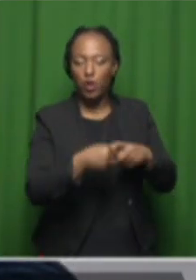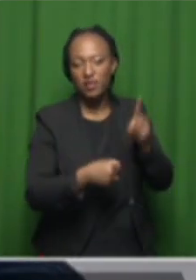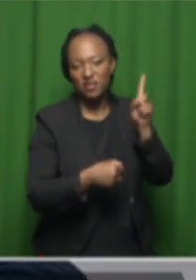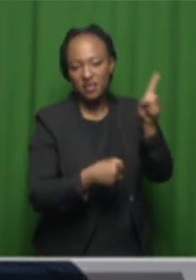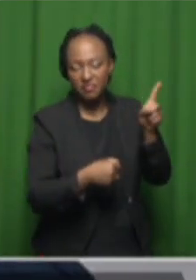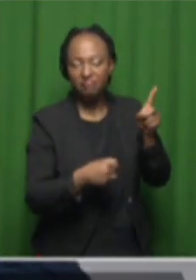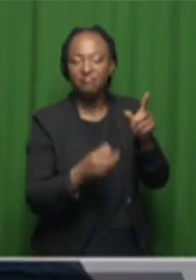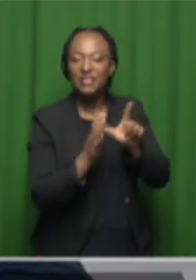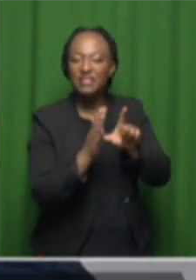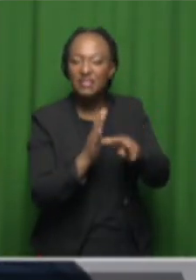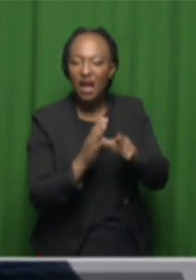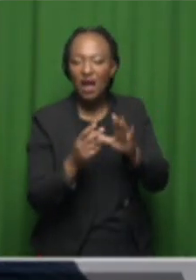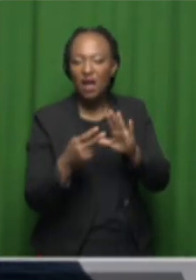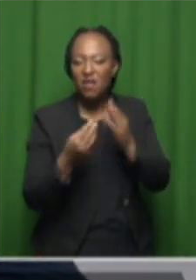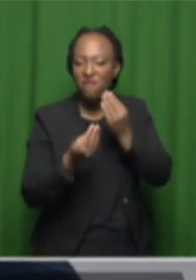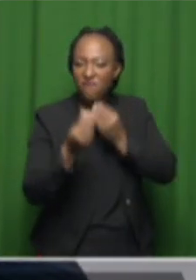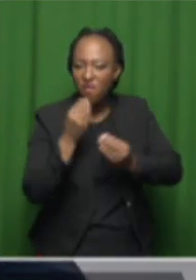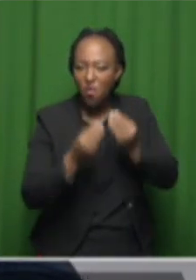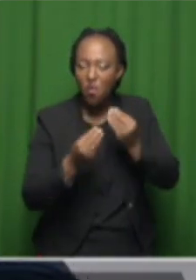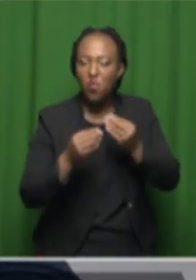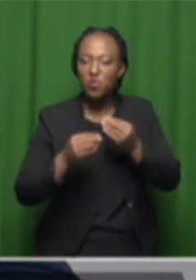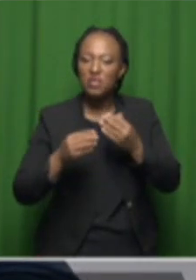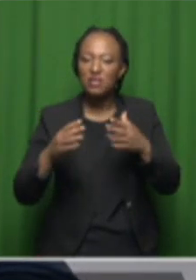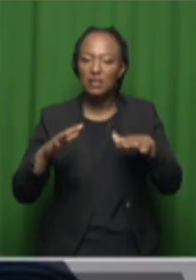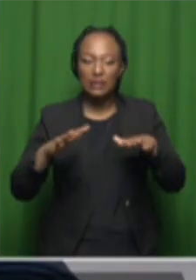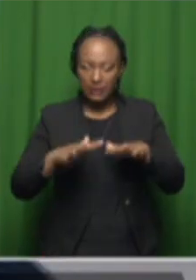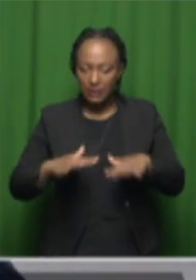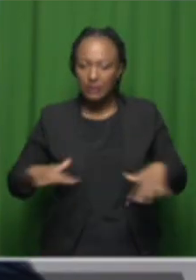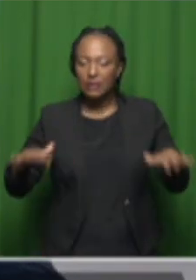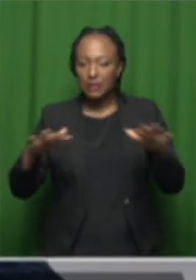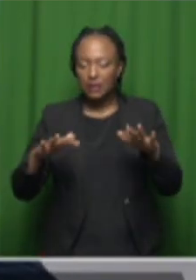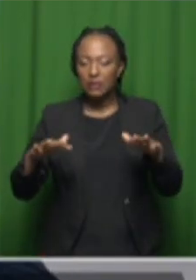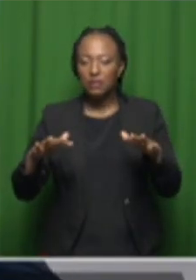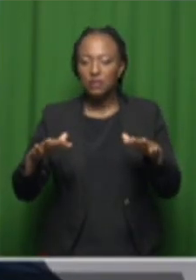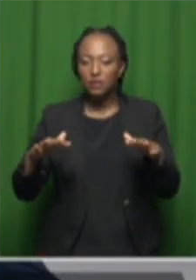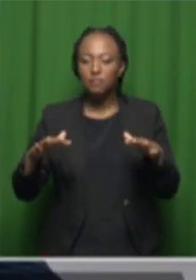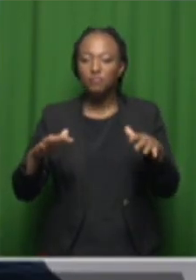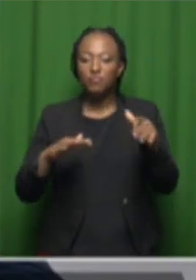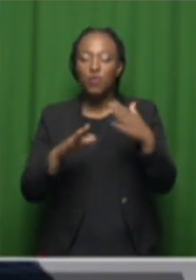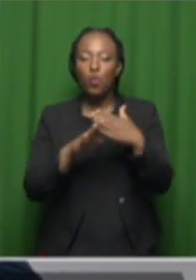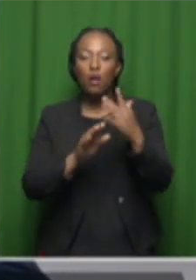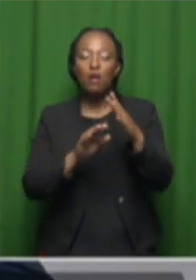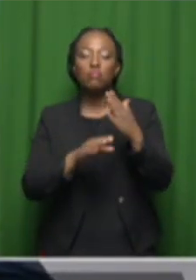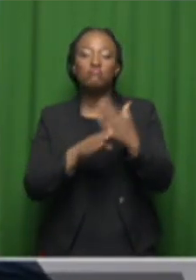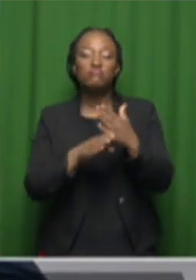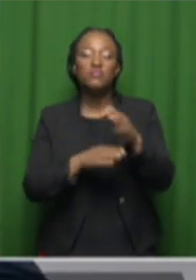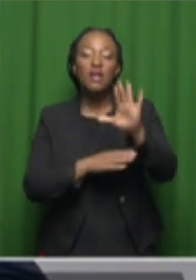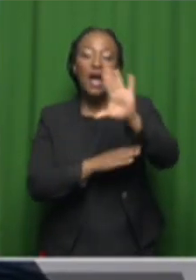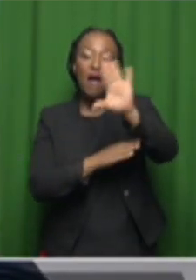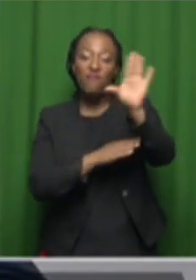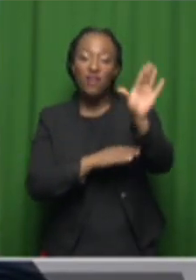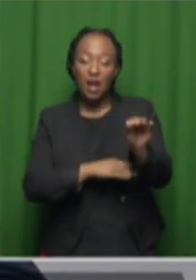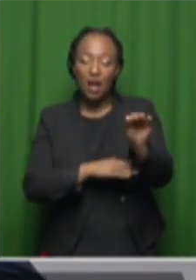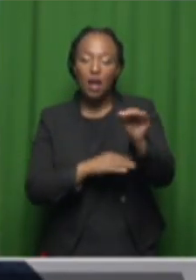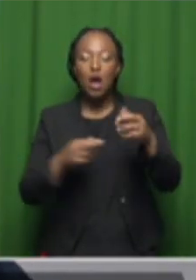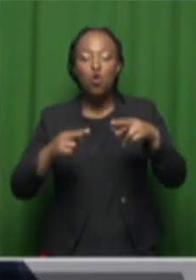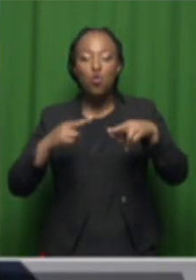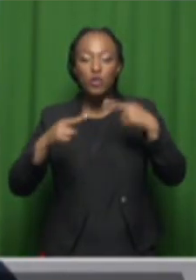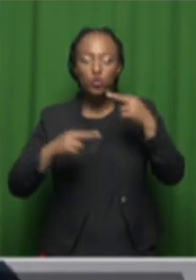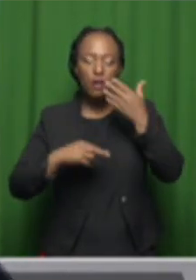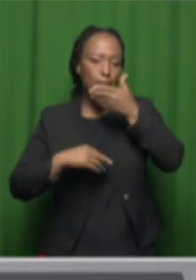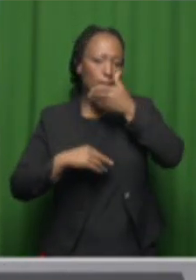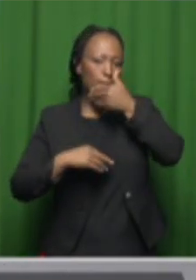of design and food. Oxford Parks, really, we're working with some of the continent's best restaurants, and so we'll be